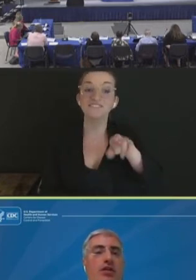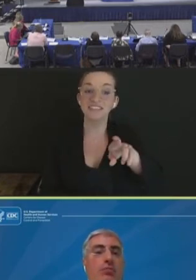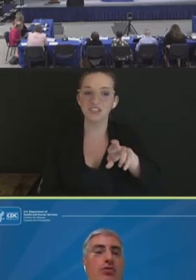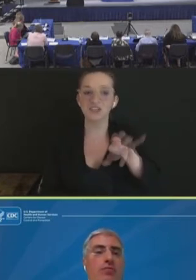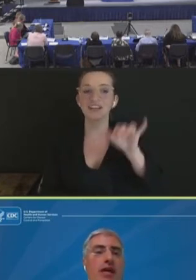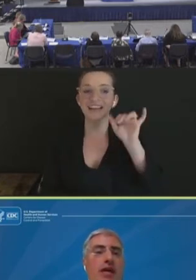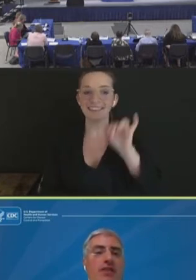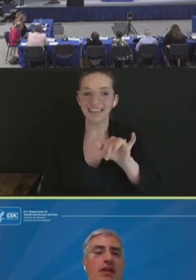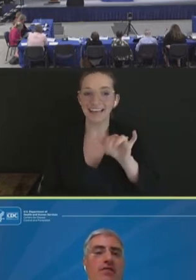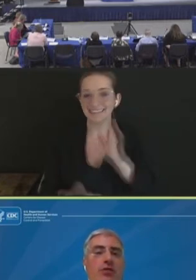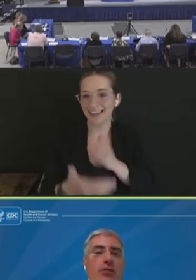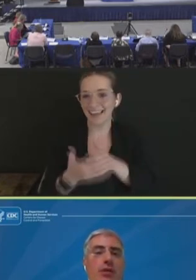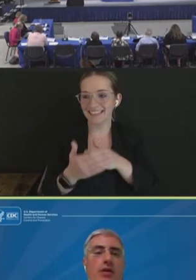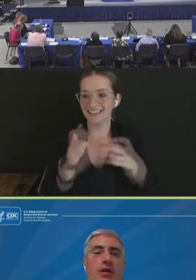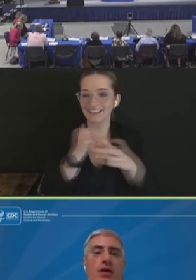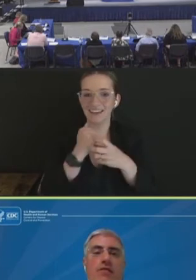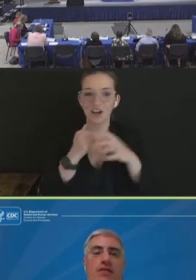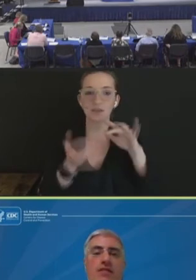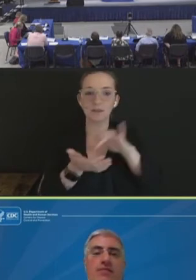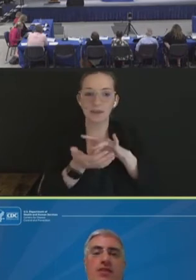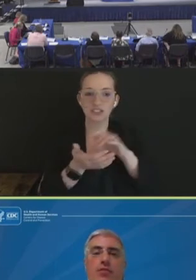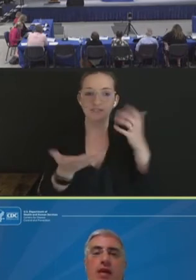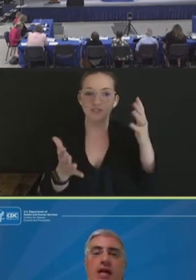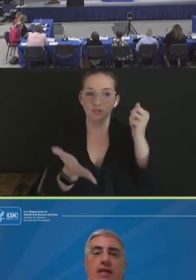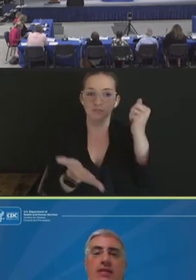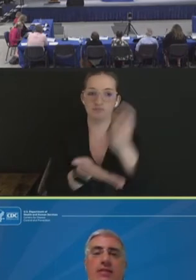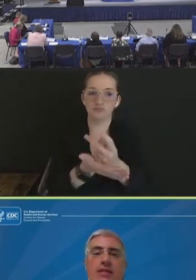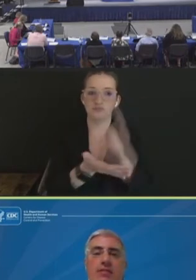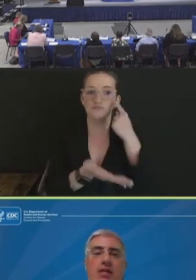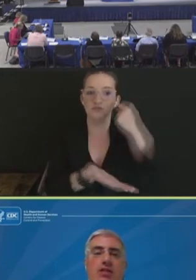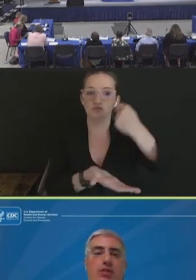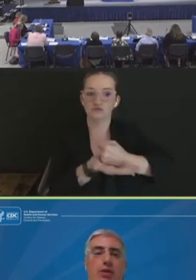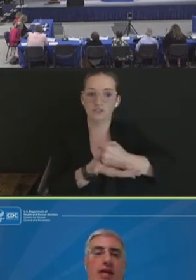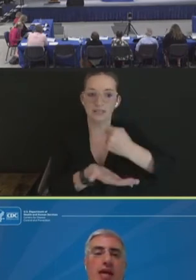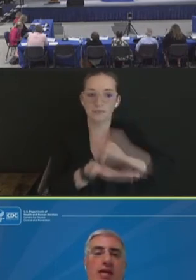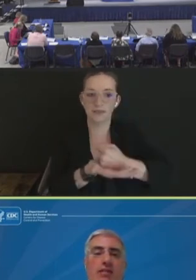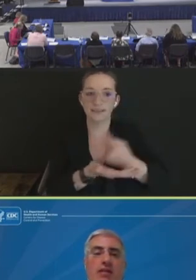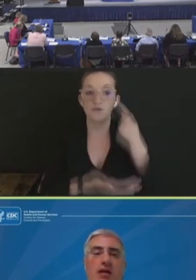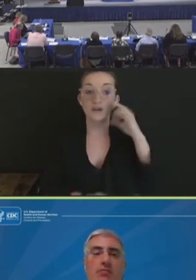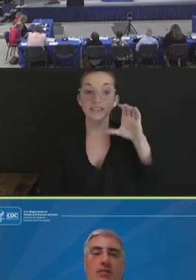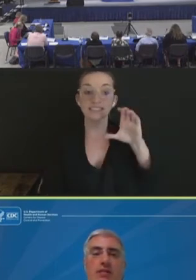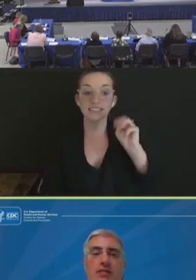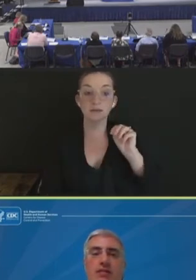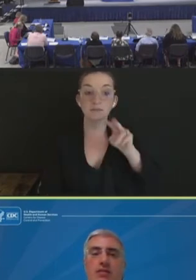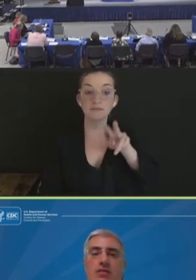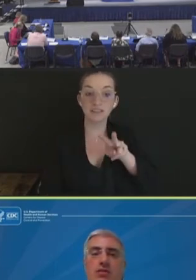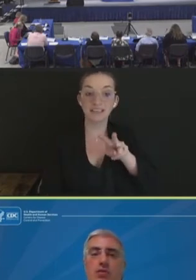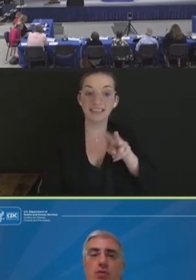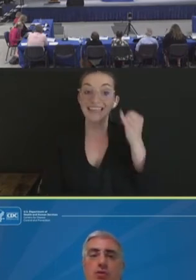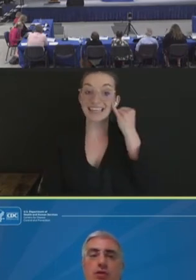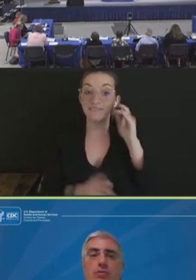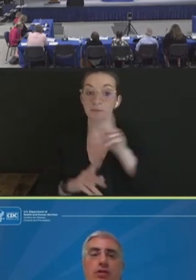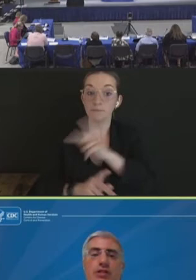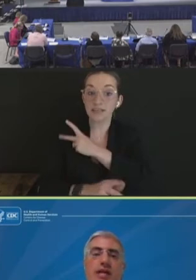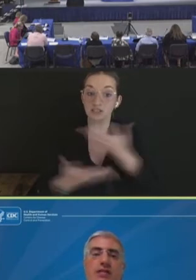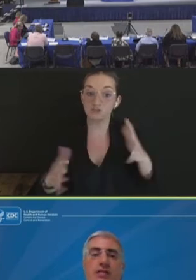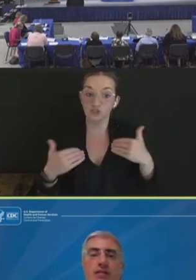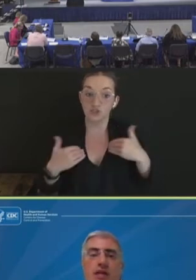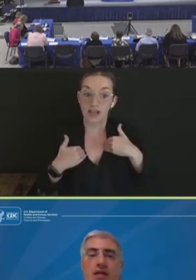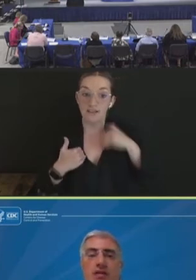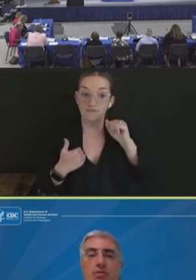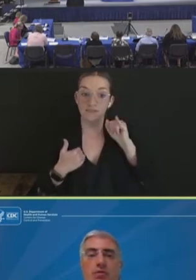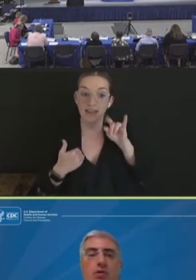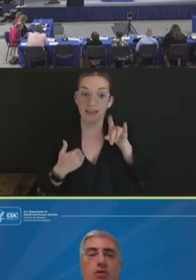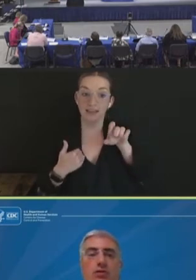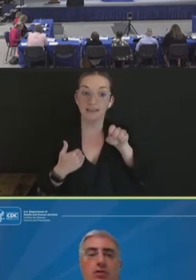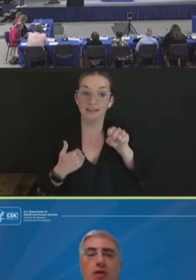medication approved by FDA for treatment of CMV retinitis in patients with AIDS, but CDC does also hold an emergency access